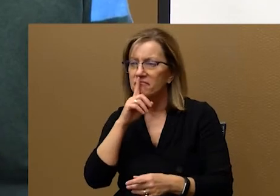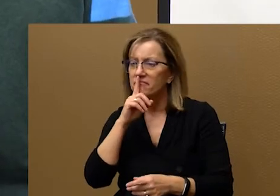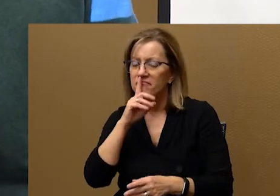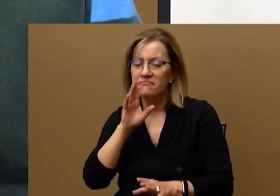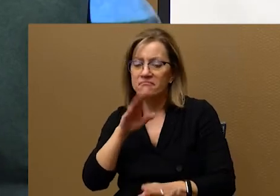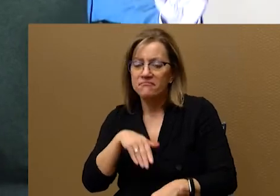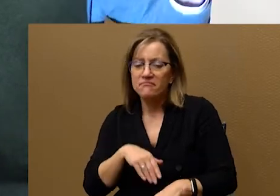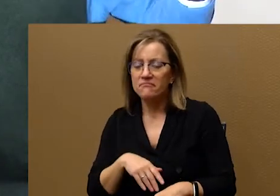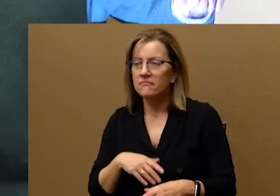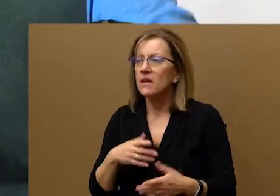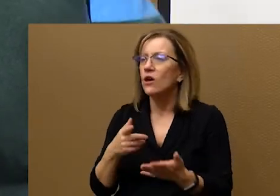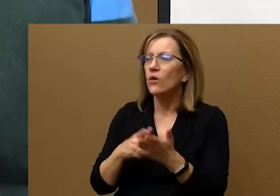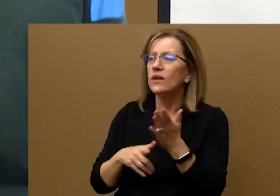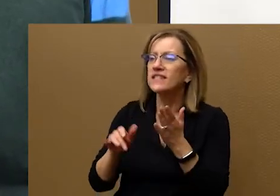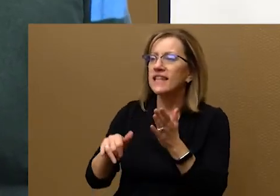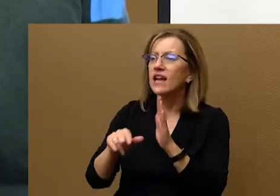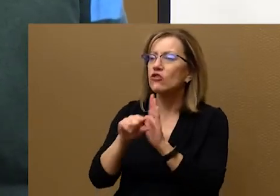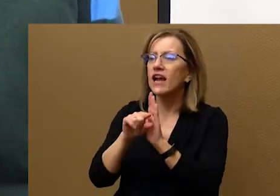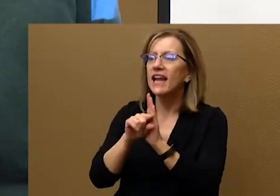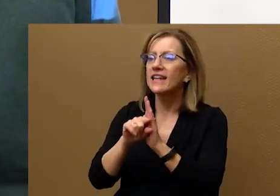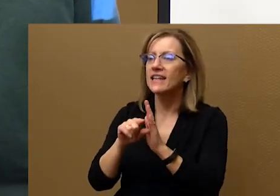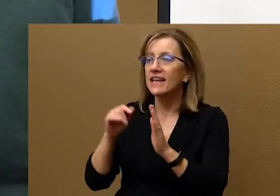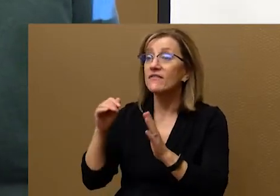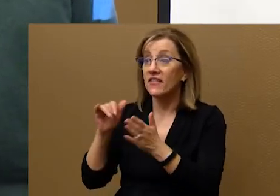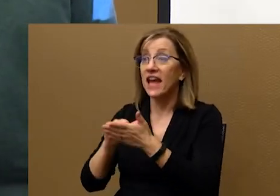So give me a grade and write down the grade.